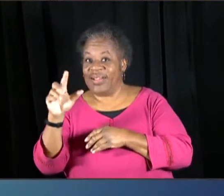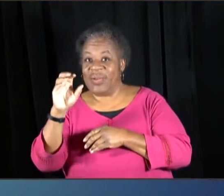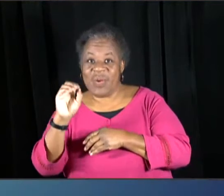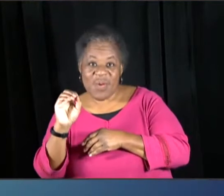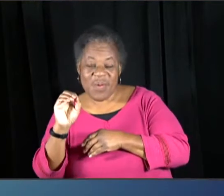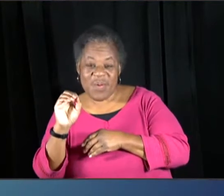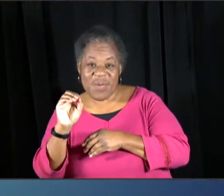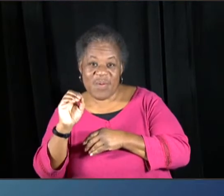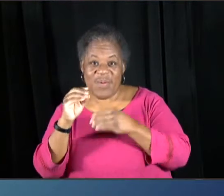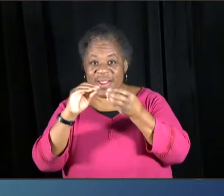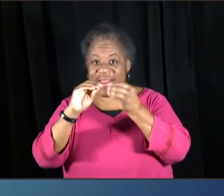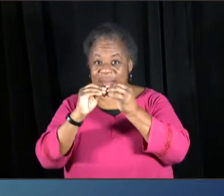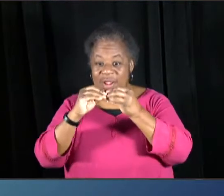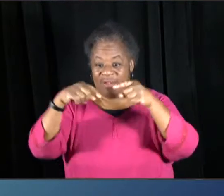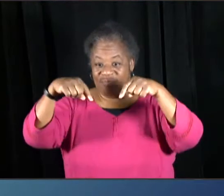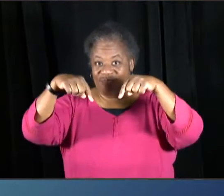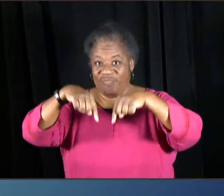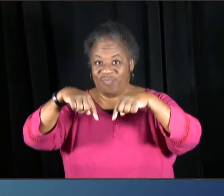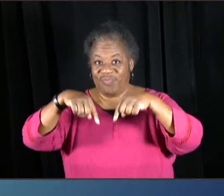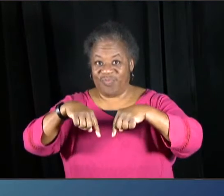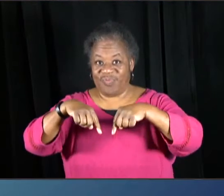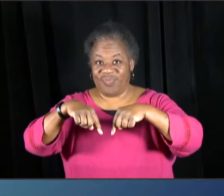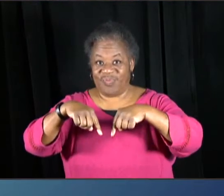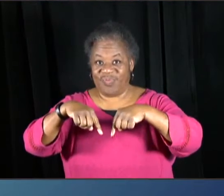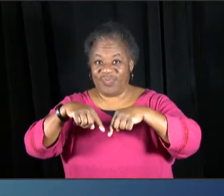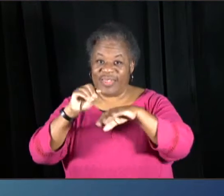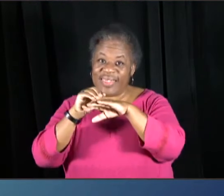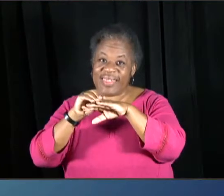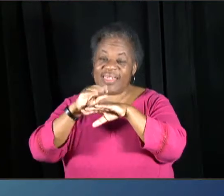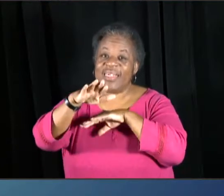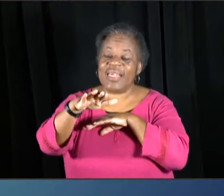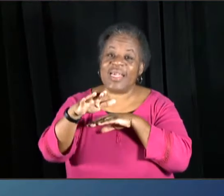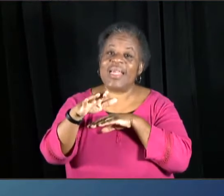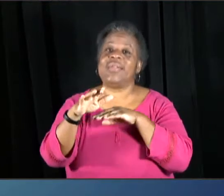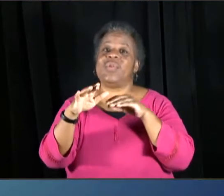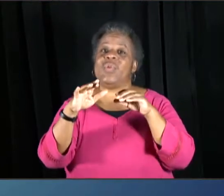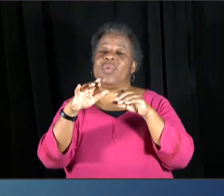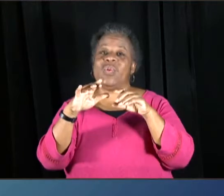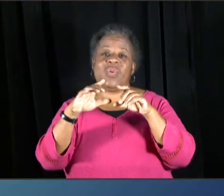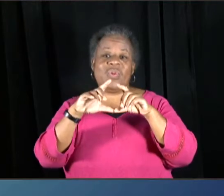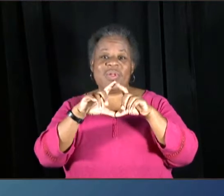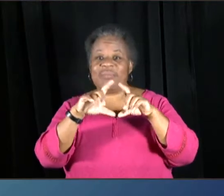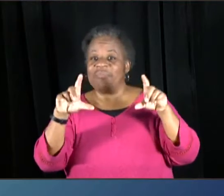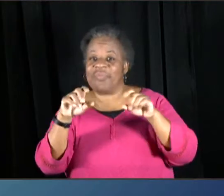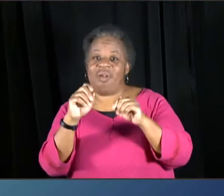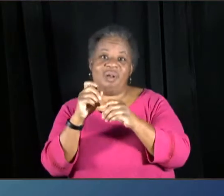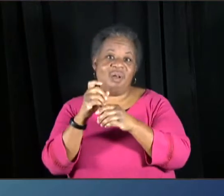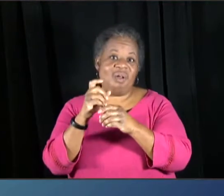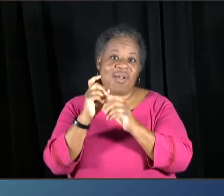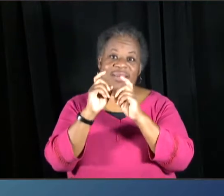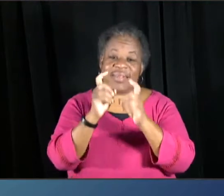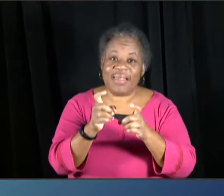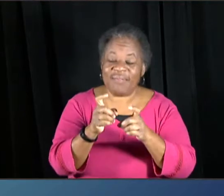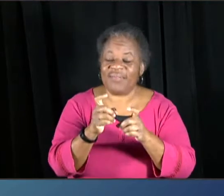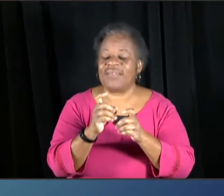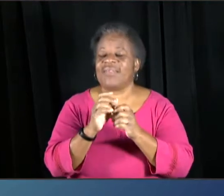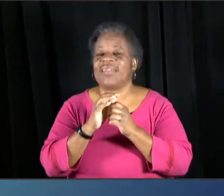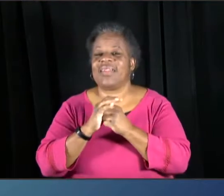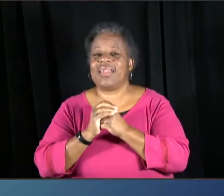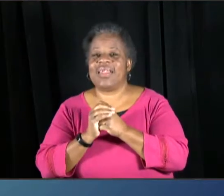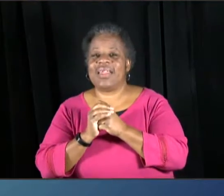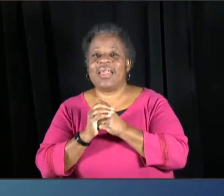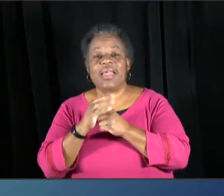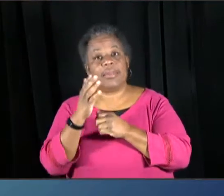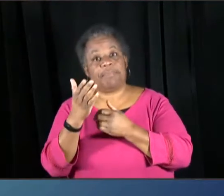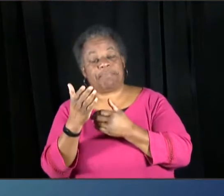hello to the number on the screen. We'd love to send you a gift card for a cup of coffee or hot chocolate on us. Additionally, if there are